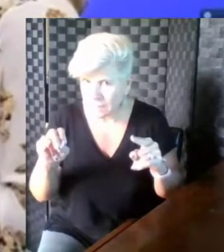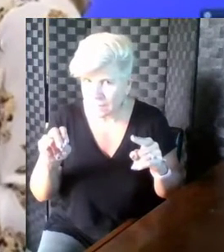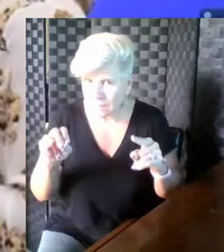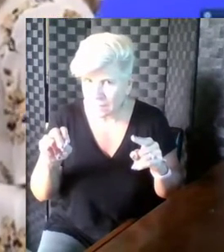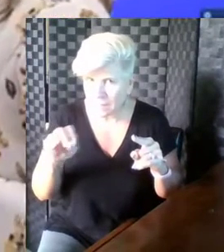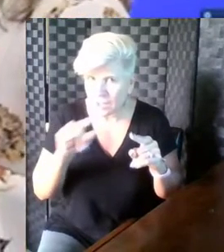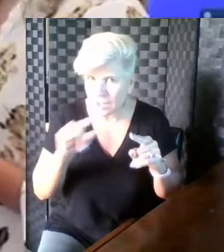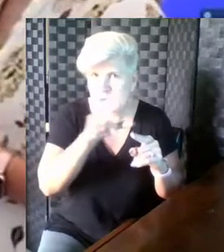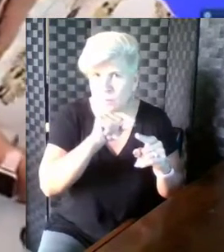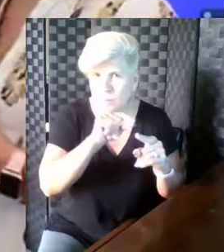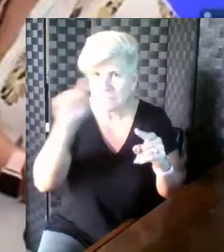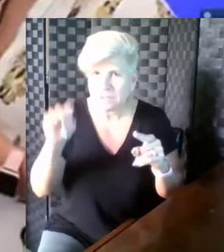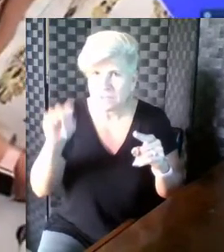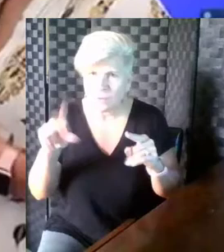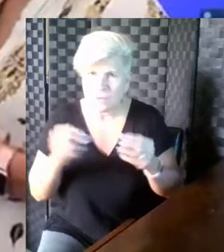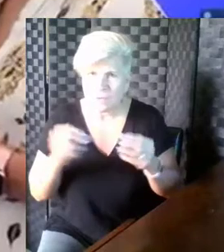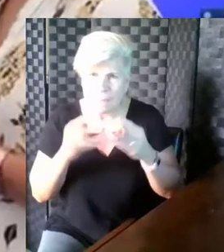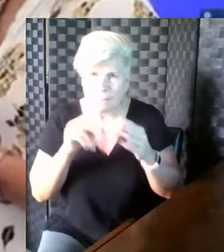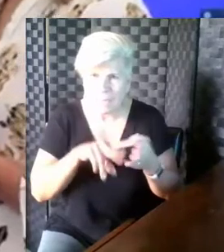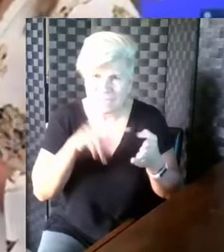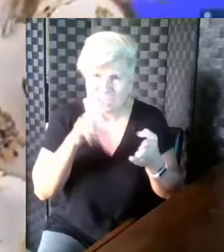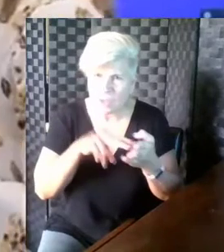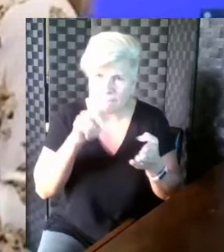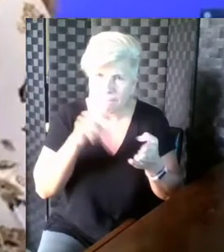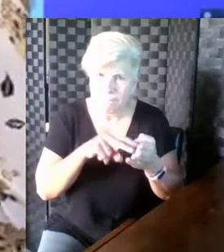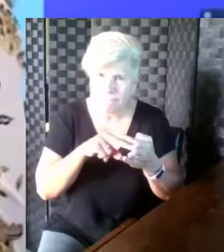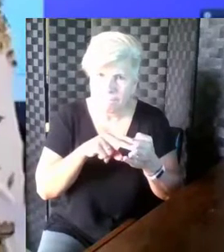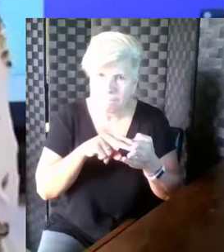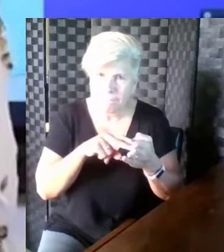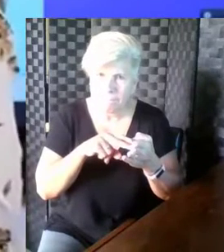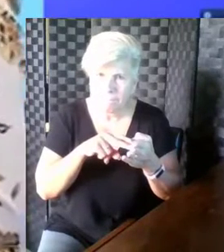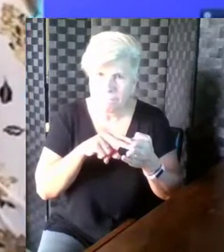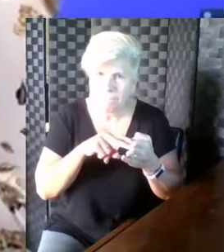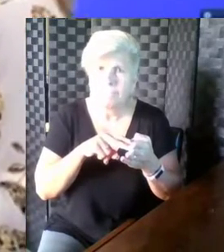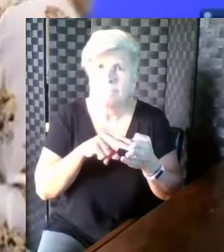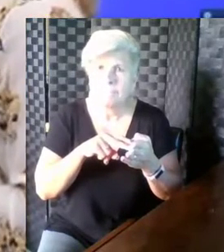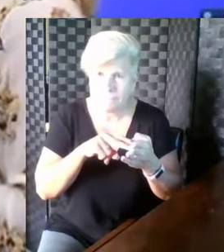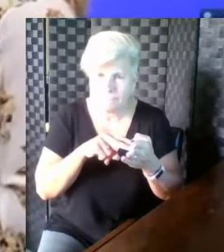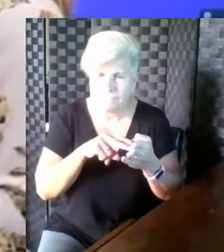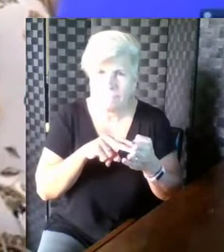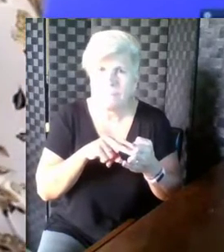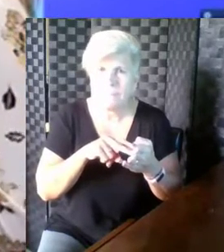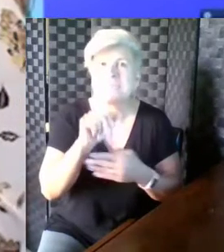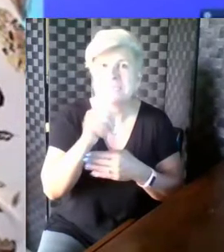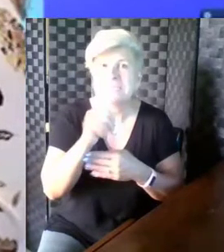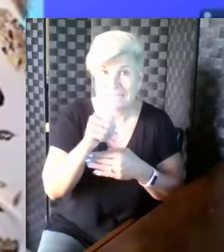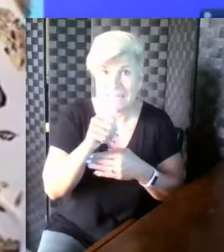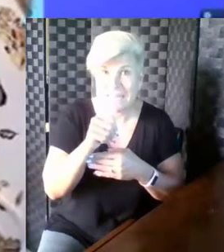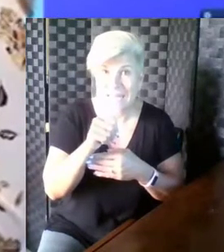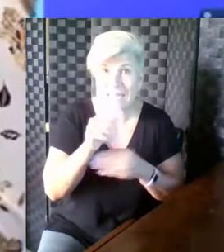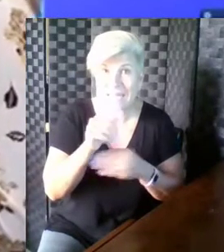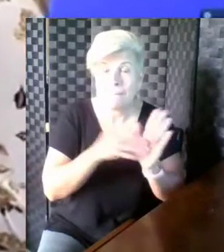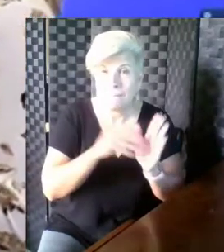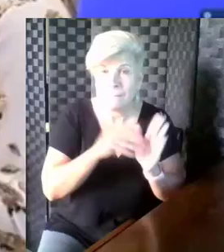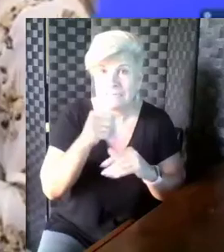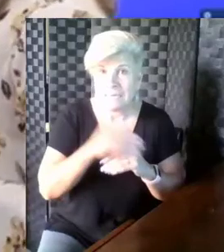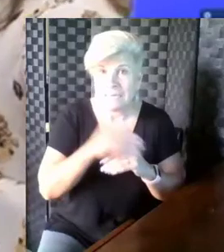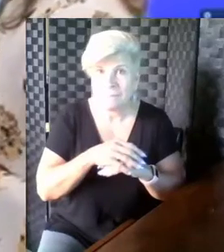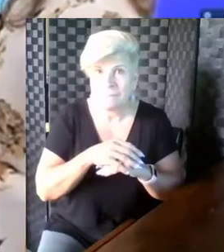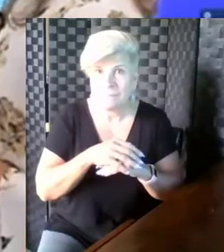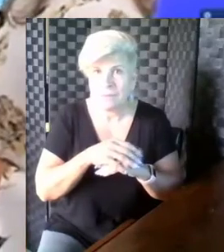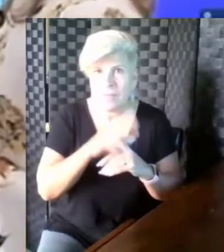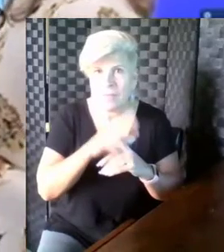many jumps did I make there? How many spaces? Good, 20 to 30 is going to give me that